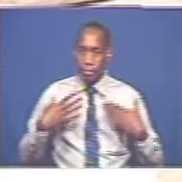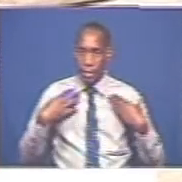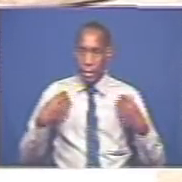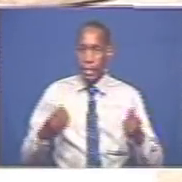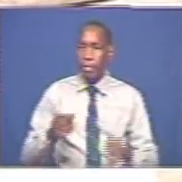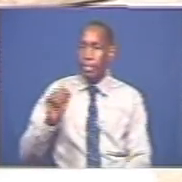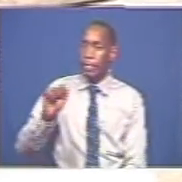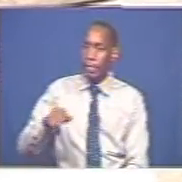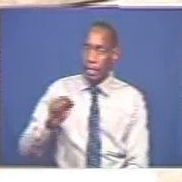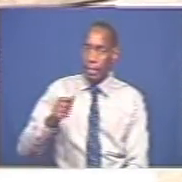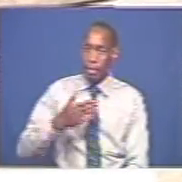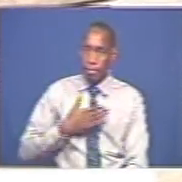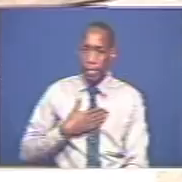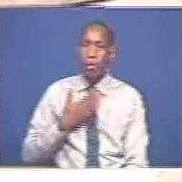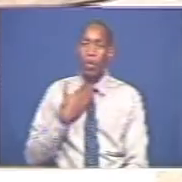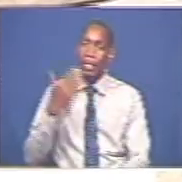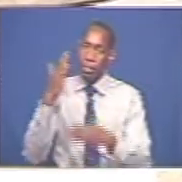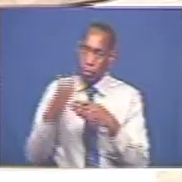Because I am looking for a stop.